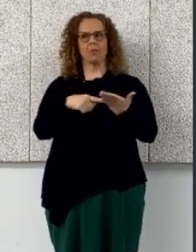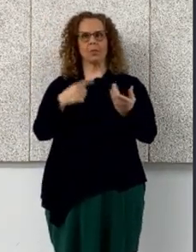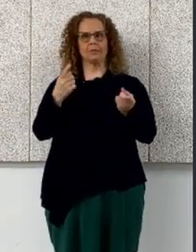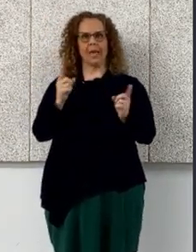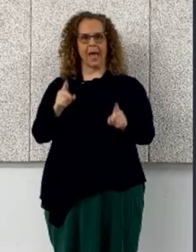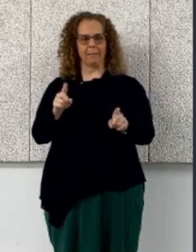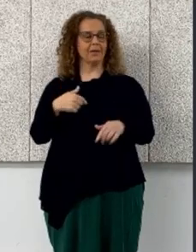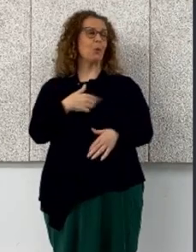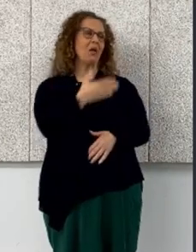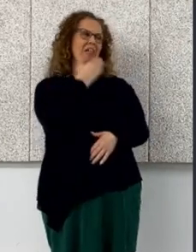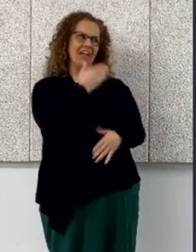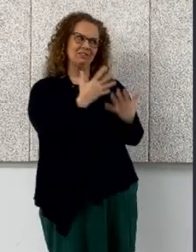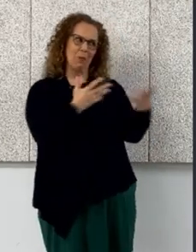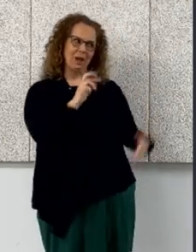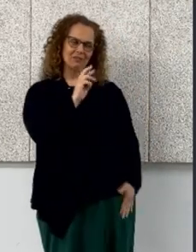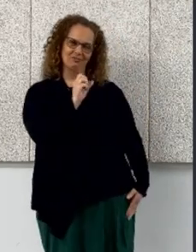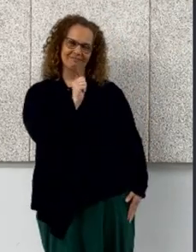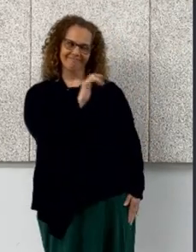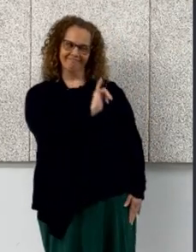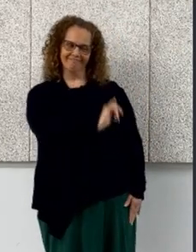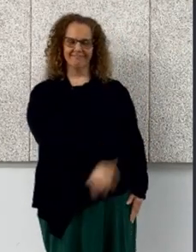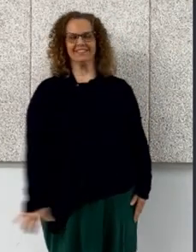Thanks so much.